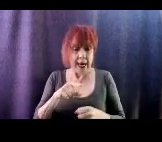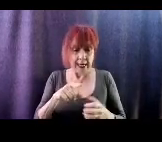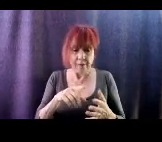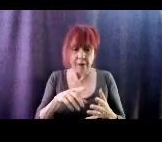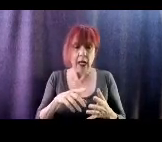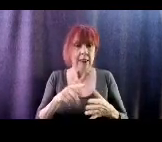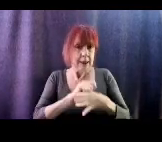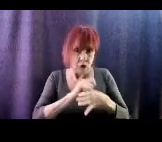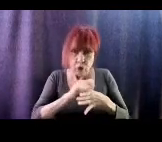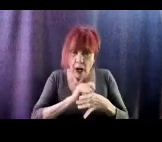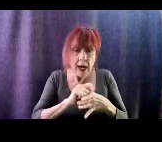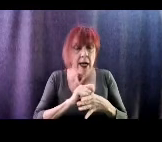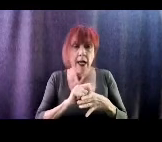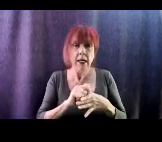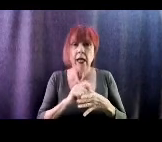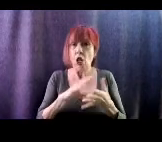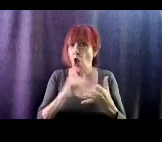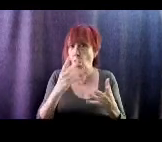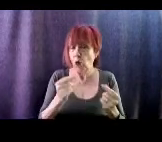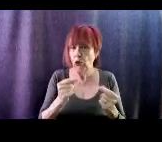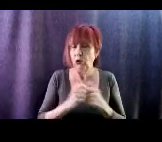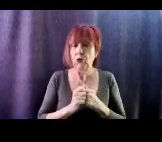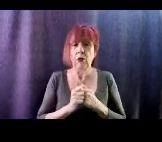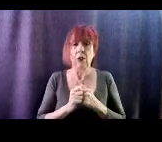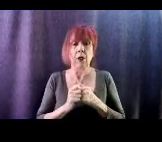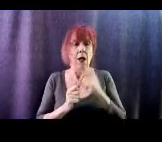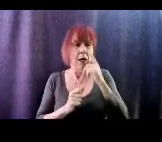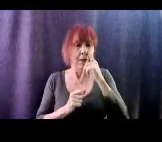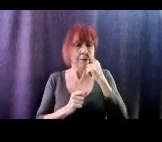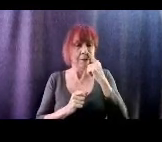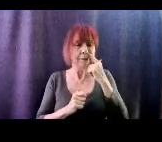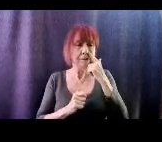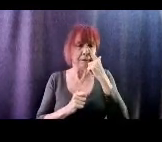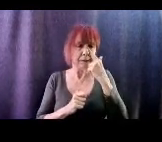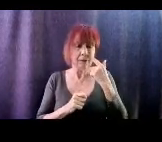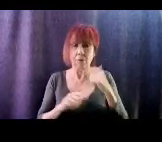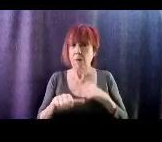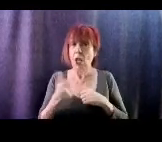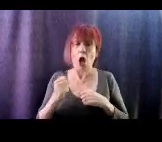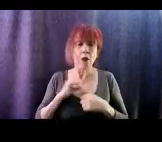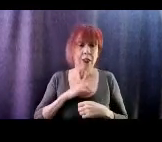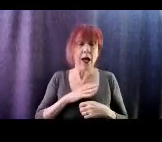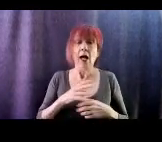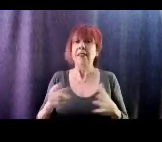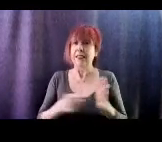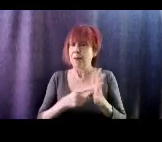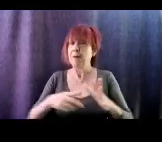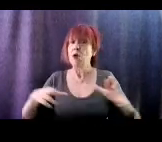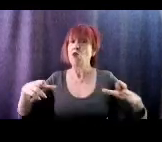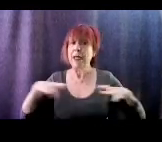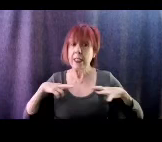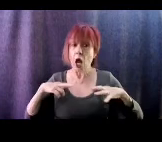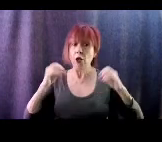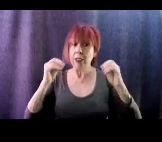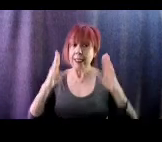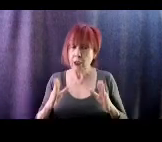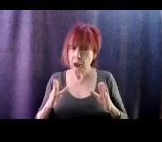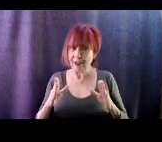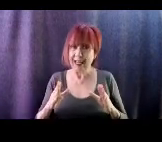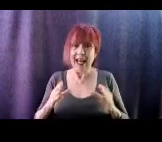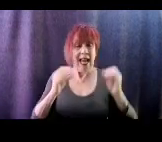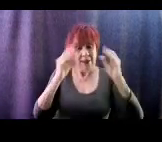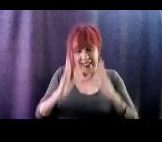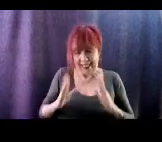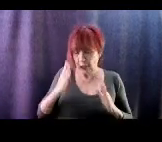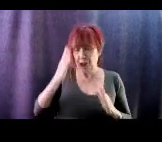we actually have, we have others listed on the screen there, we have retired teachers. The teachers know the students, they